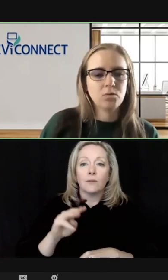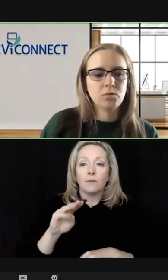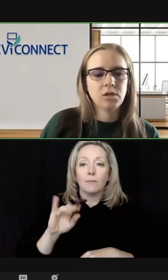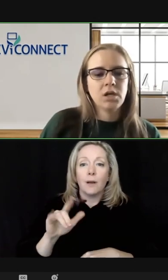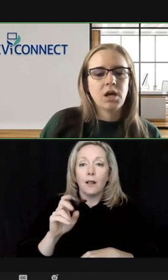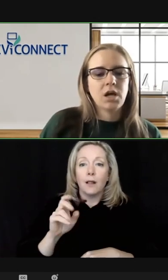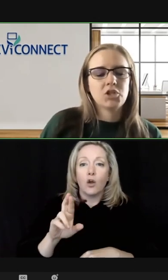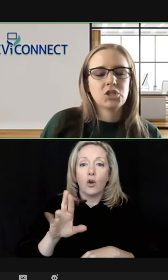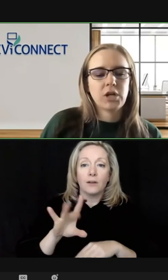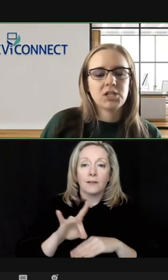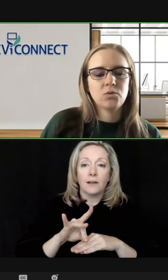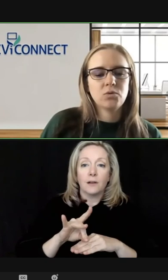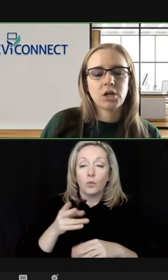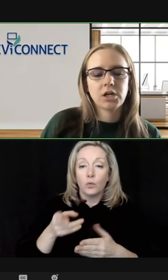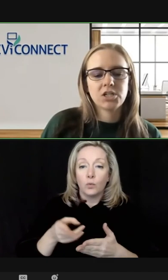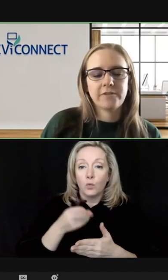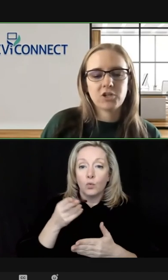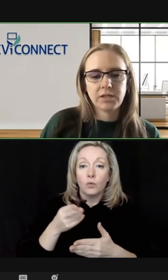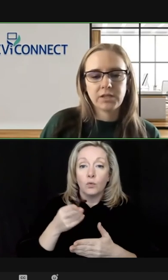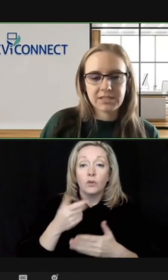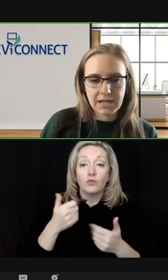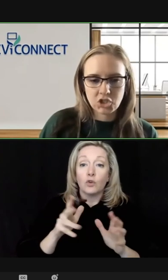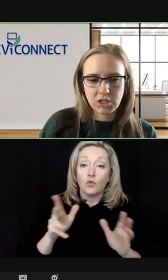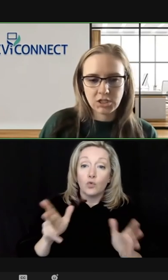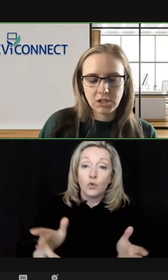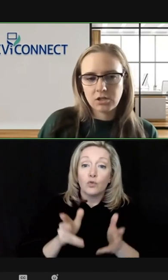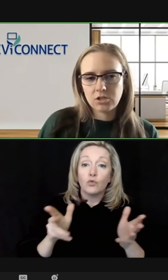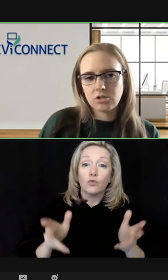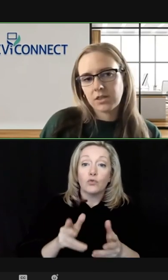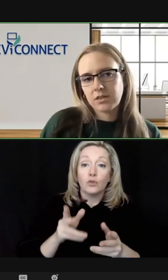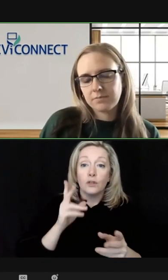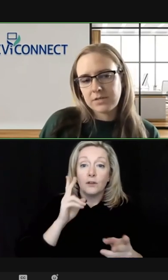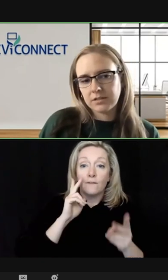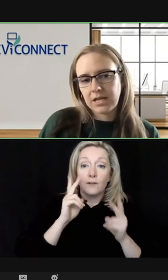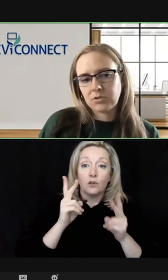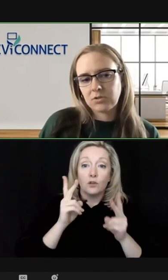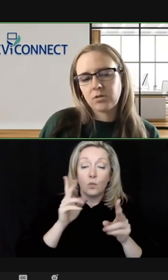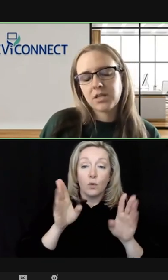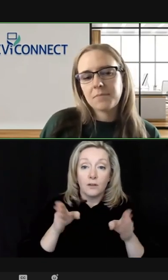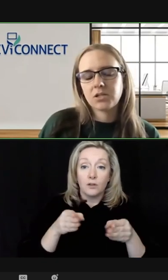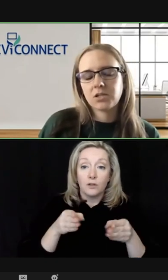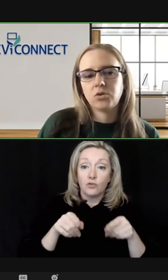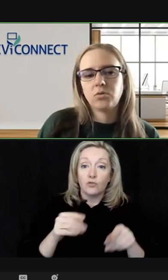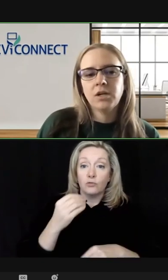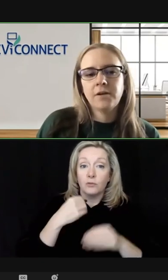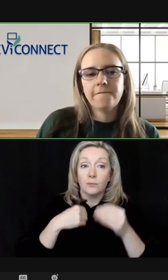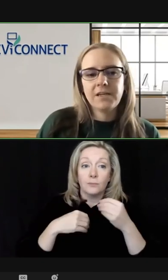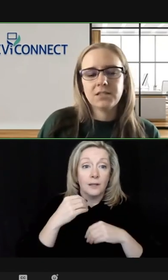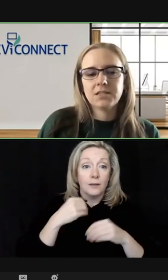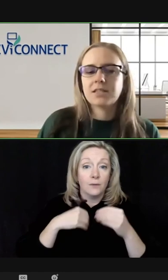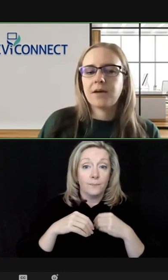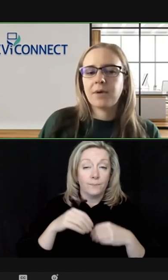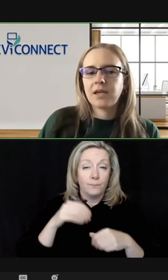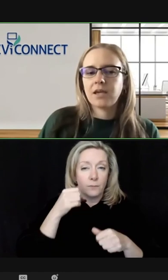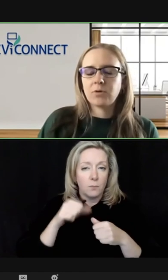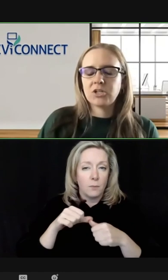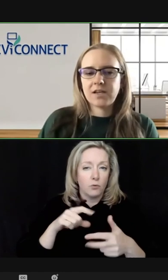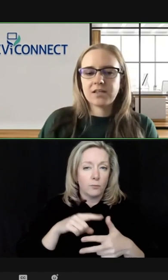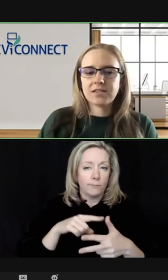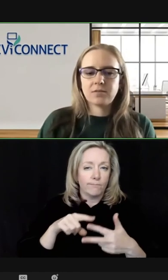to the spoon, and she's trying to encourage visual attention during this mealtime. So think back to phases